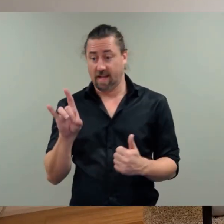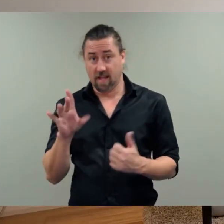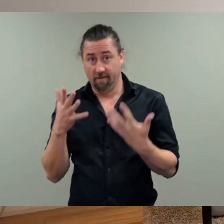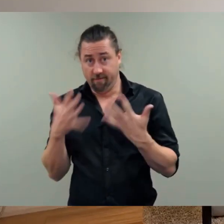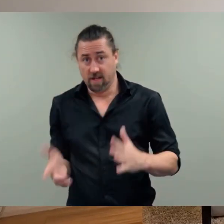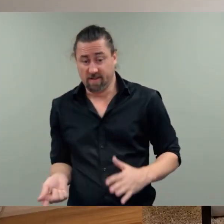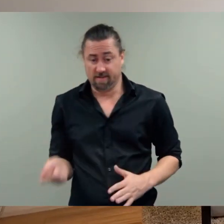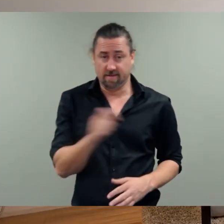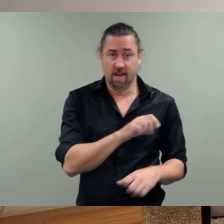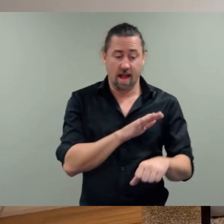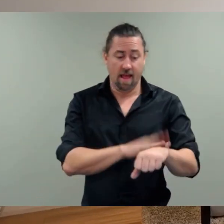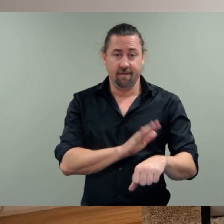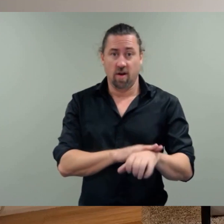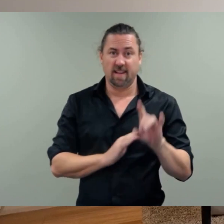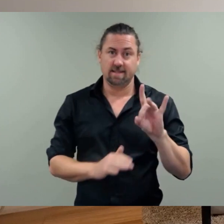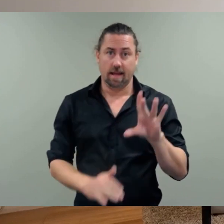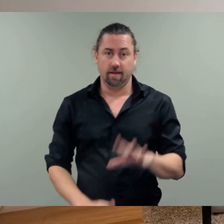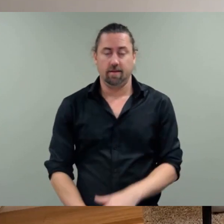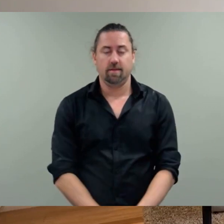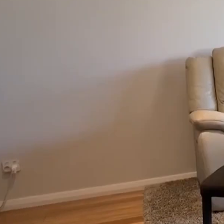Let's switch over to our left side.